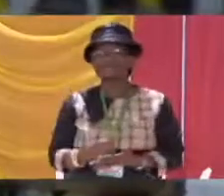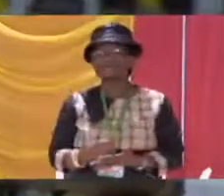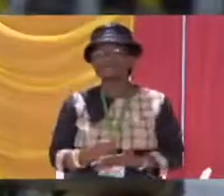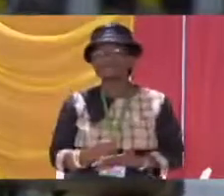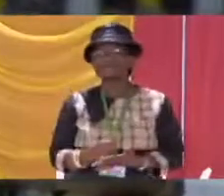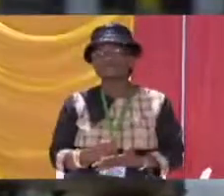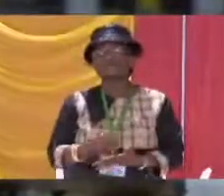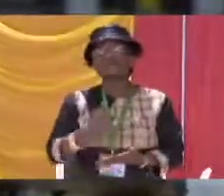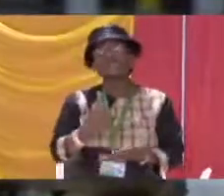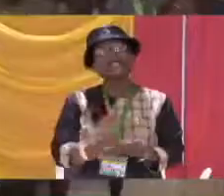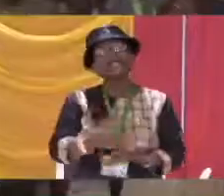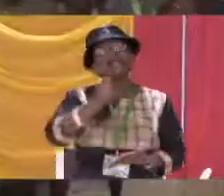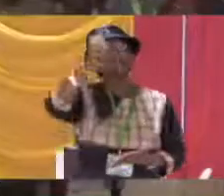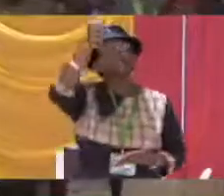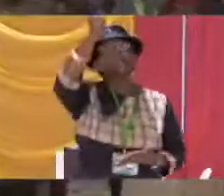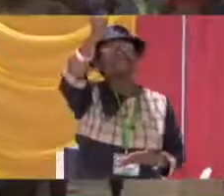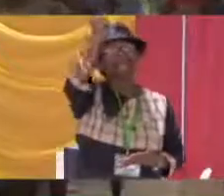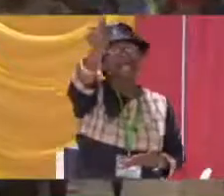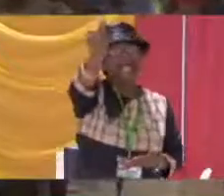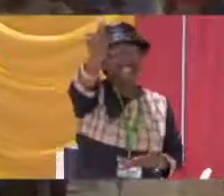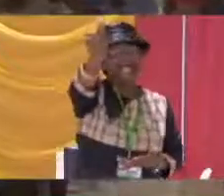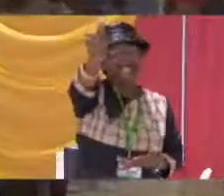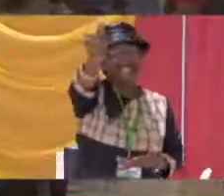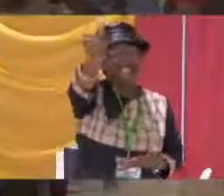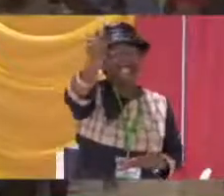eyin na ye o se olorun do pin.